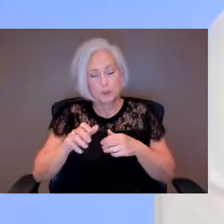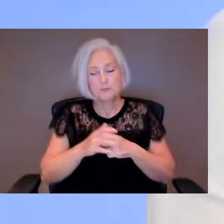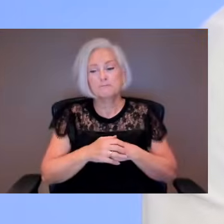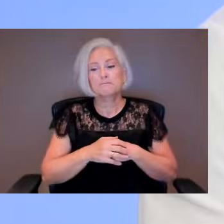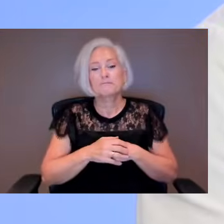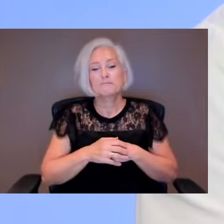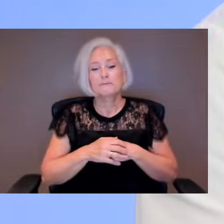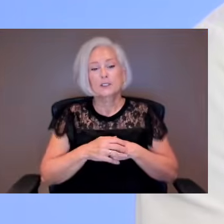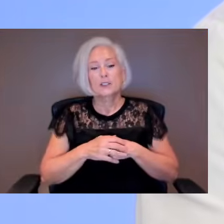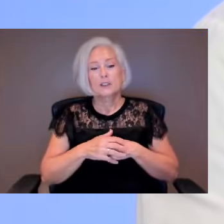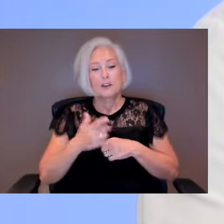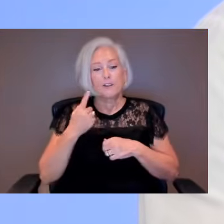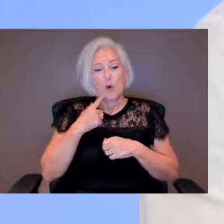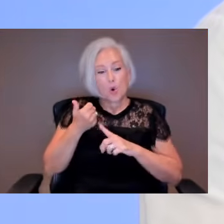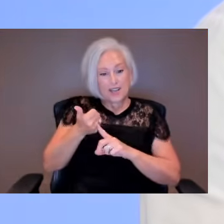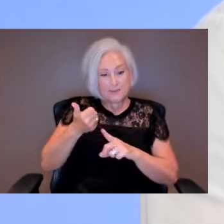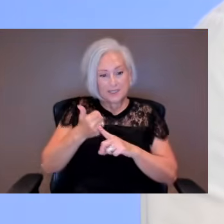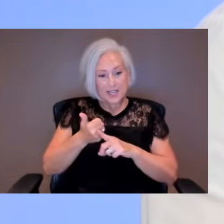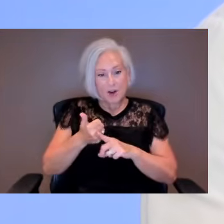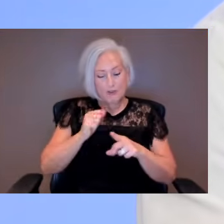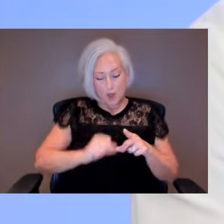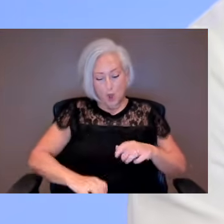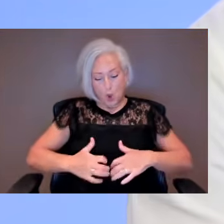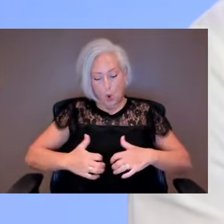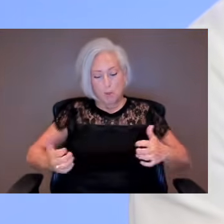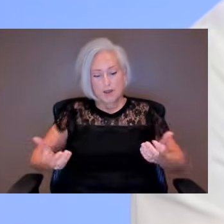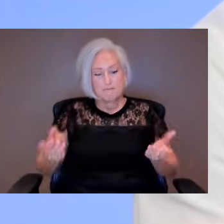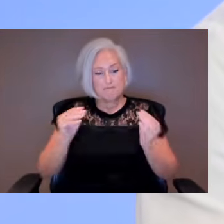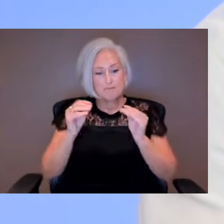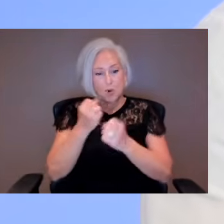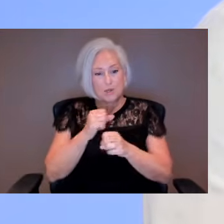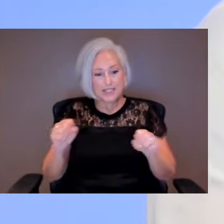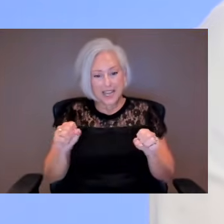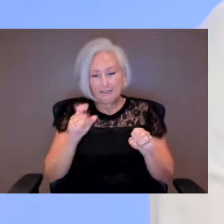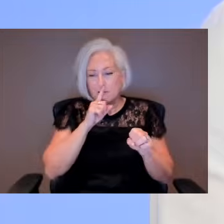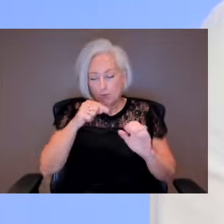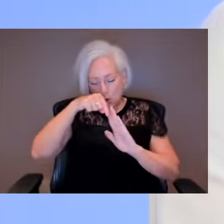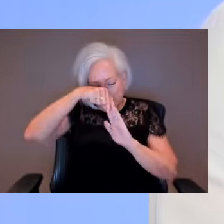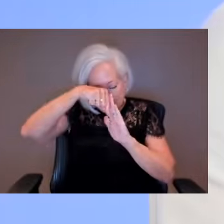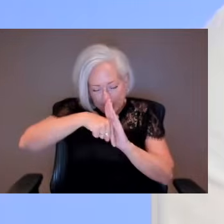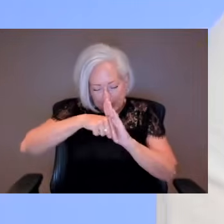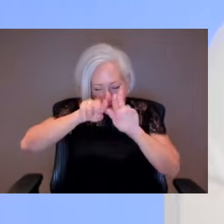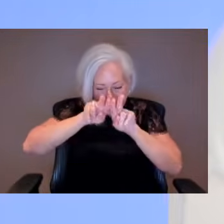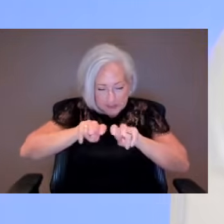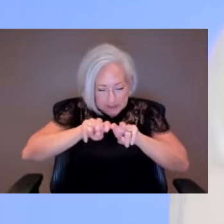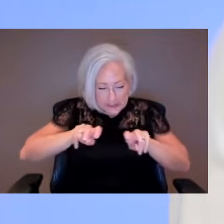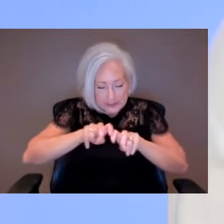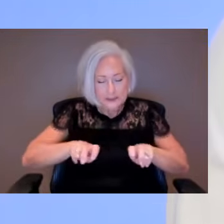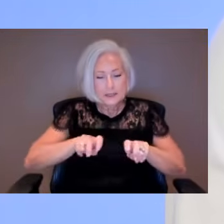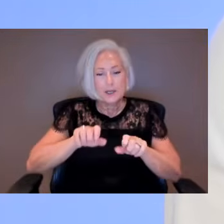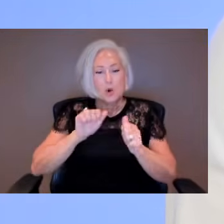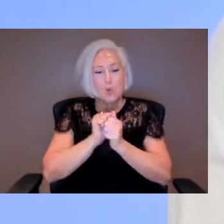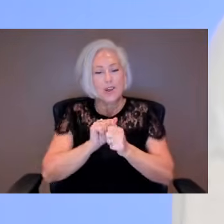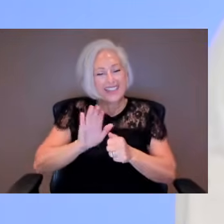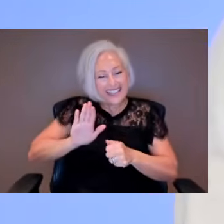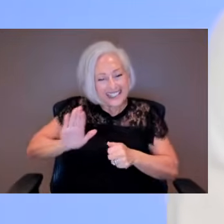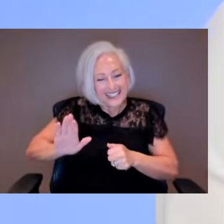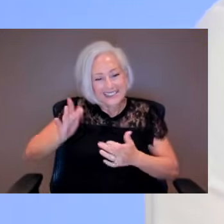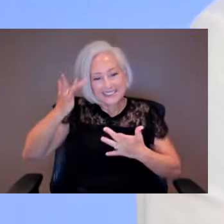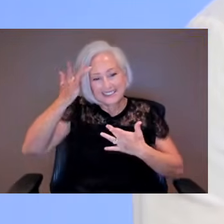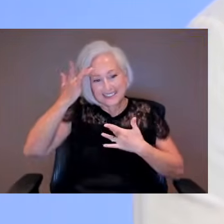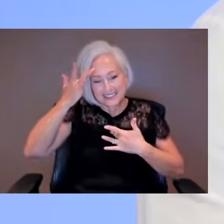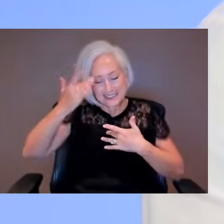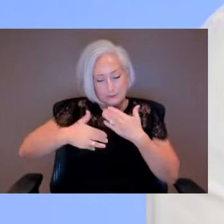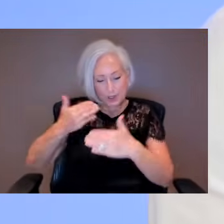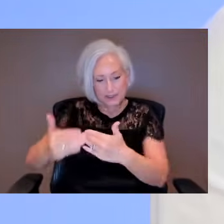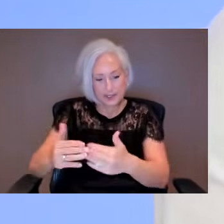more safe in his case, and I could be more thorough and meticulous with his disease process. But when it comes to the treatment